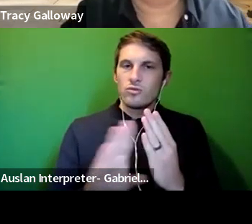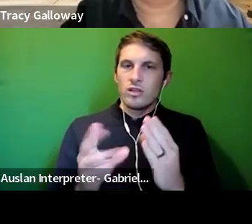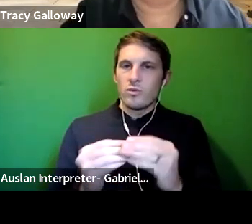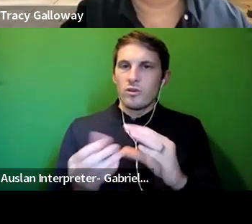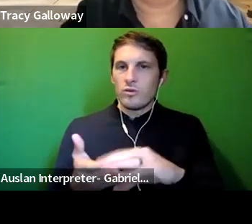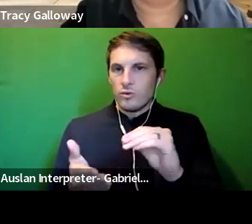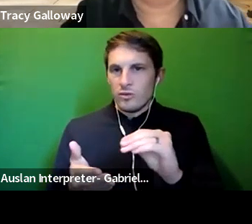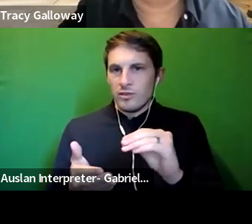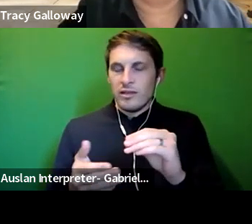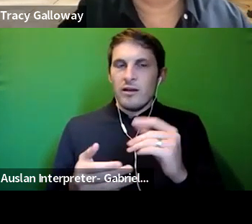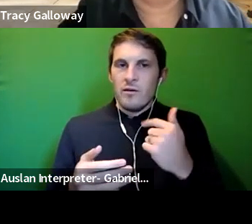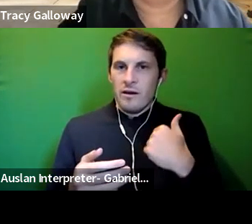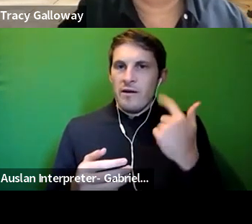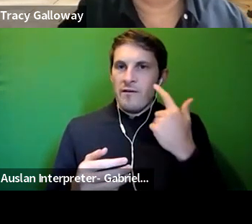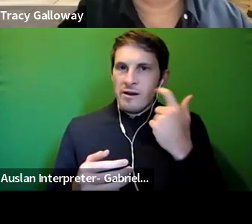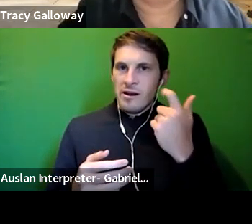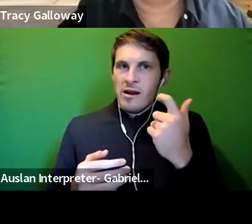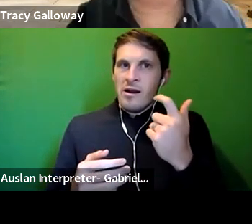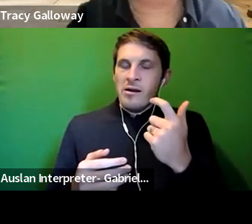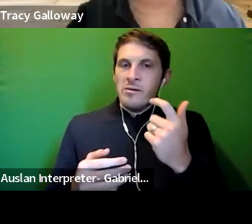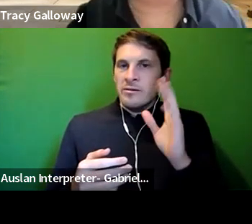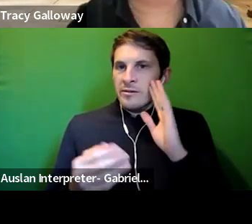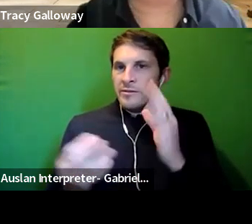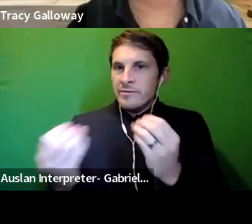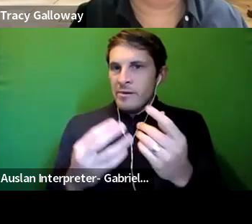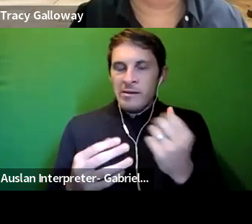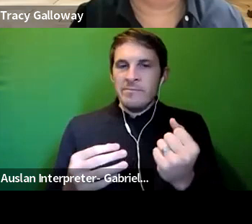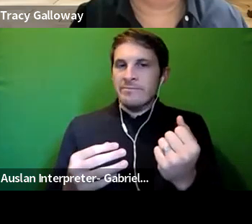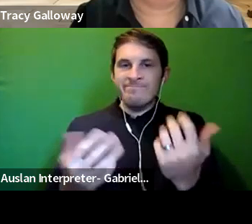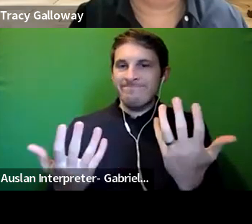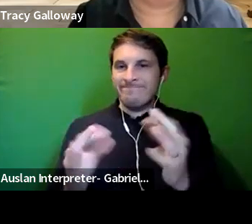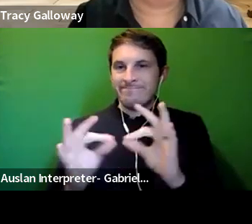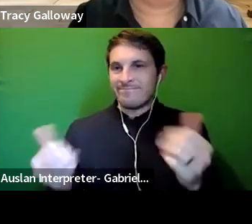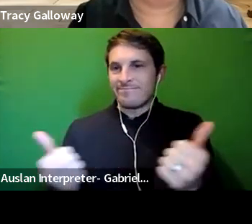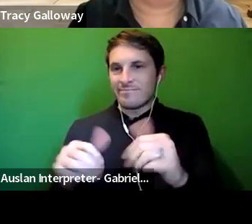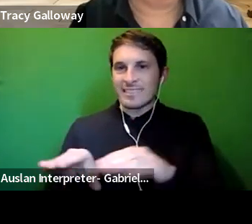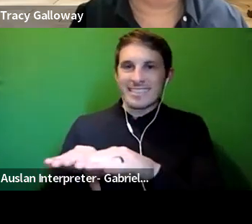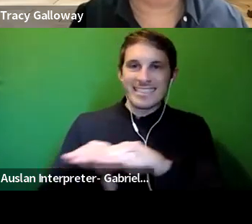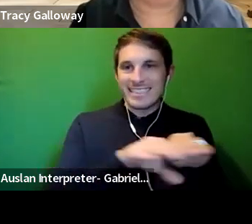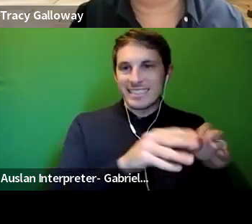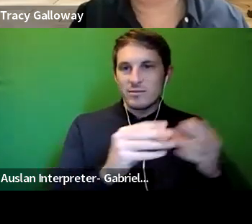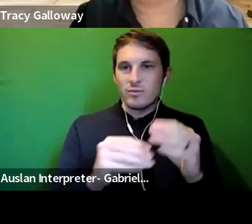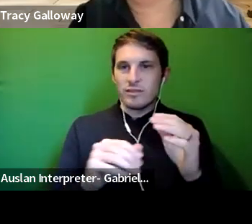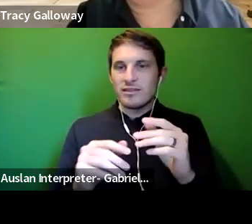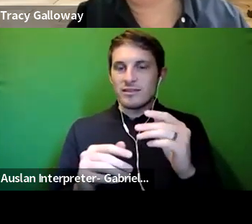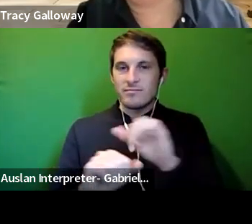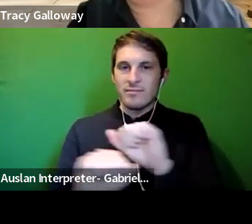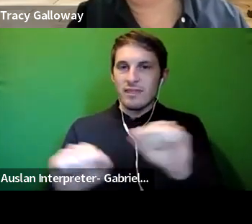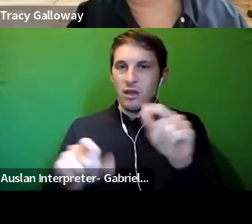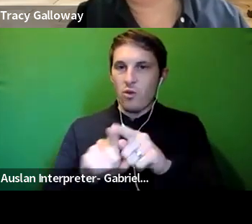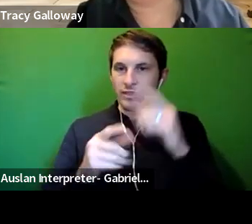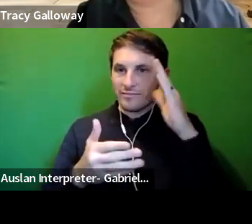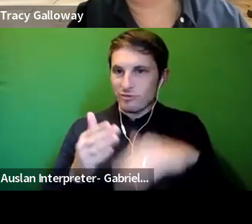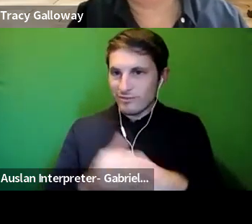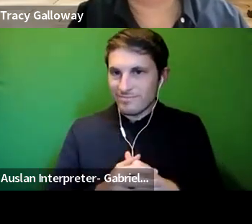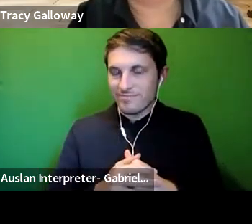lack of consistency at the moment across their learning experience. And so some students will